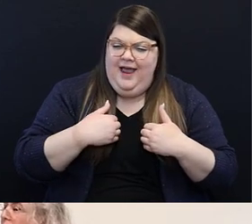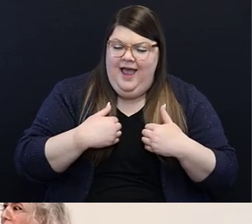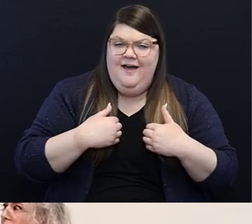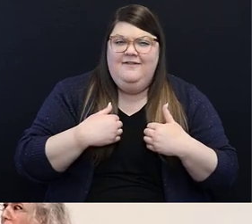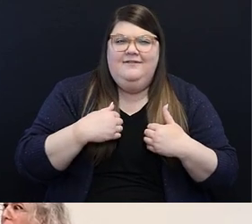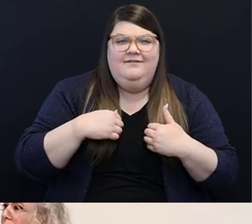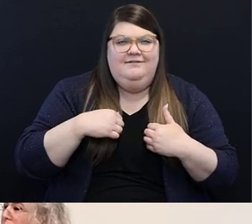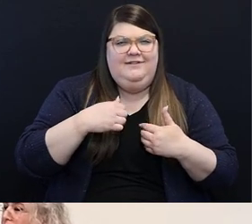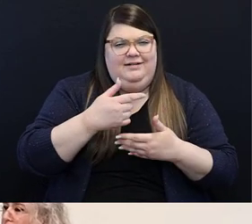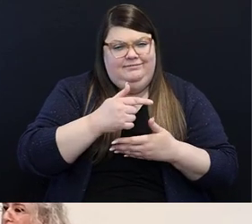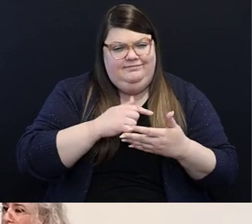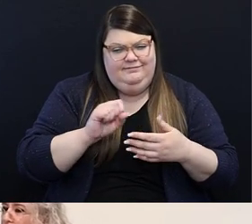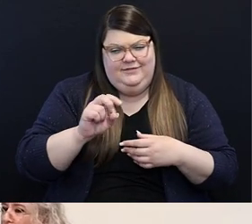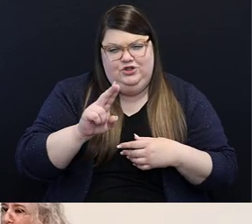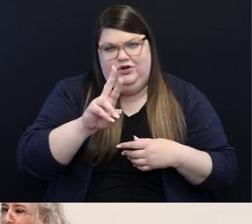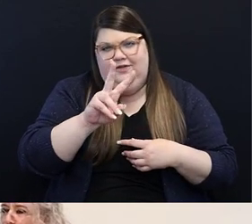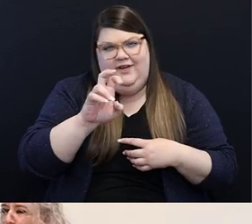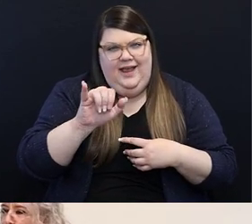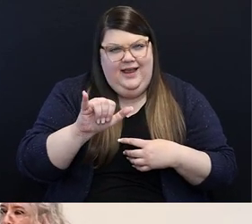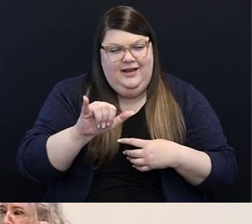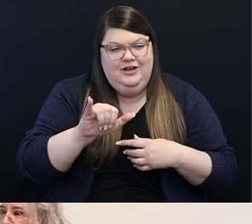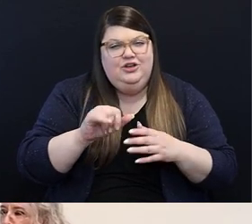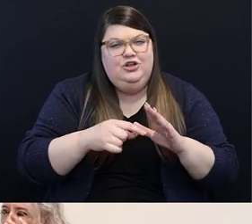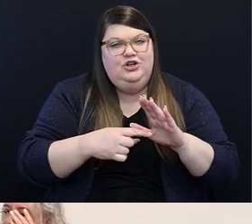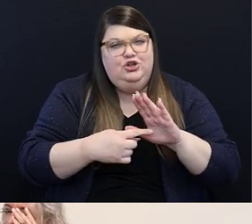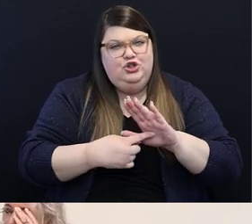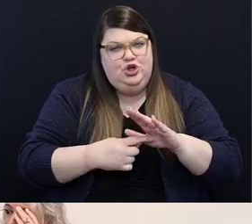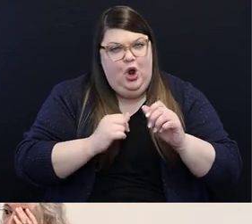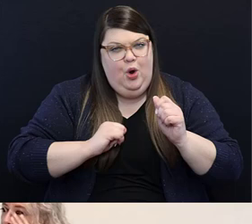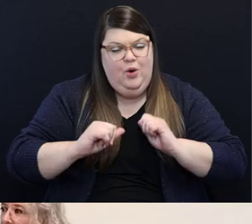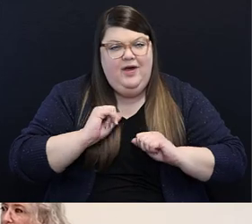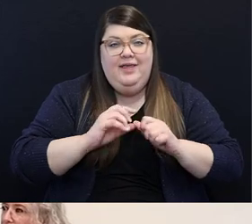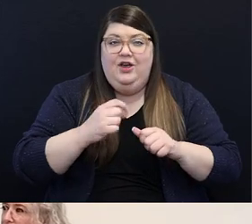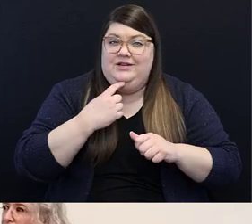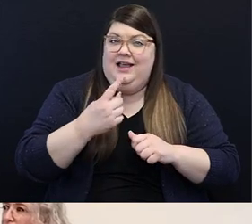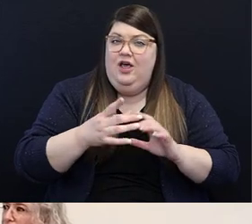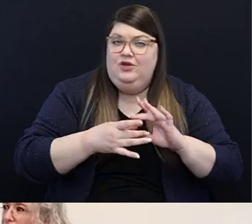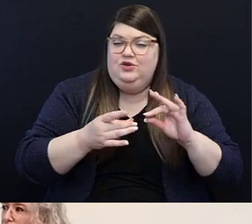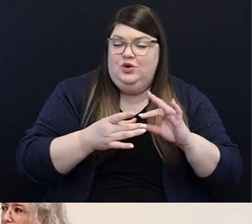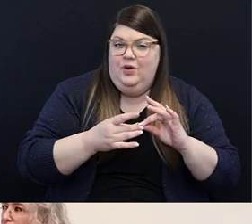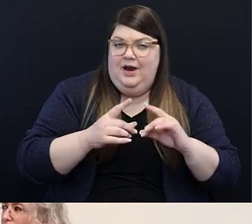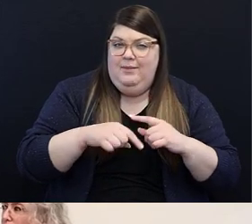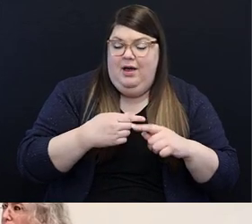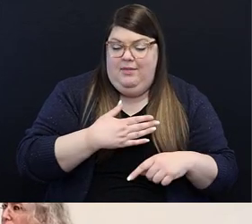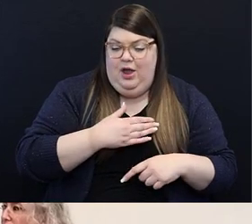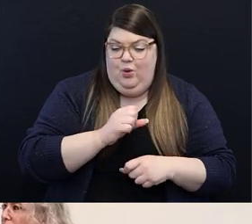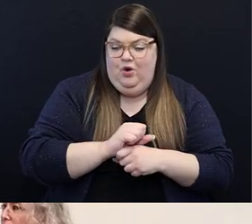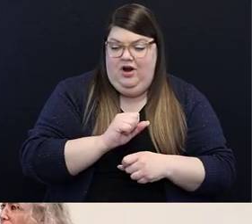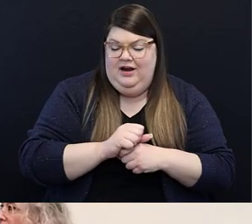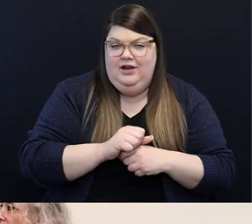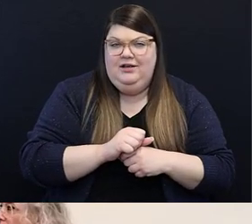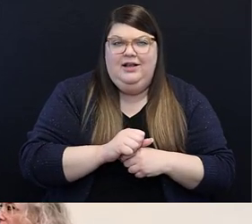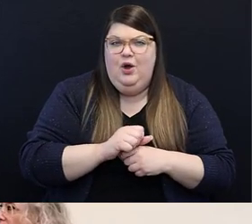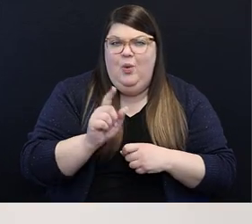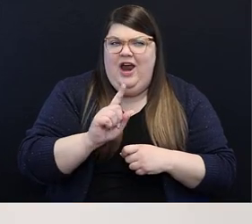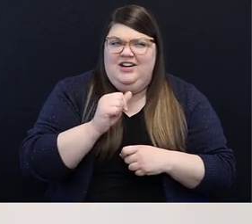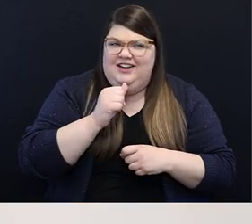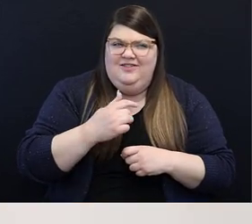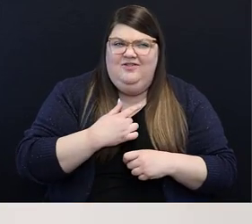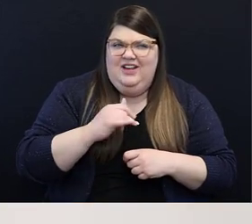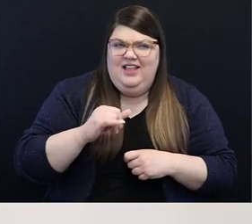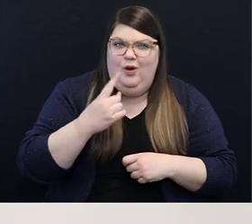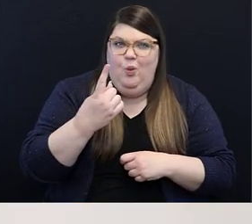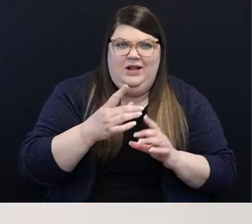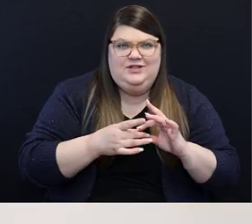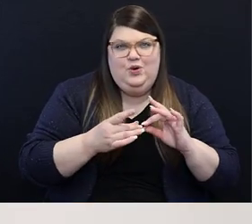could tell the quote story of my work in a way that it didn't feel like there was one story to tell,